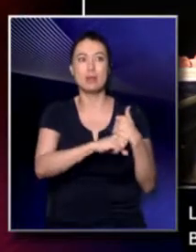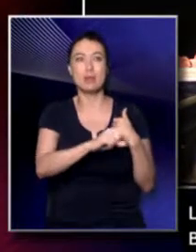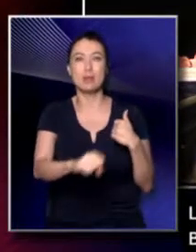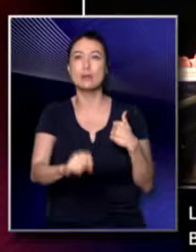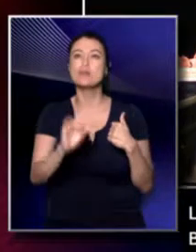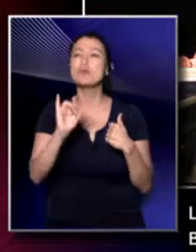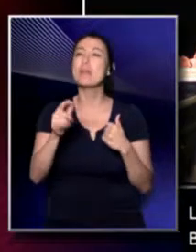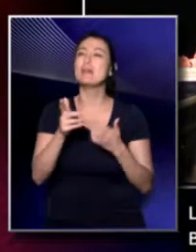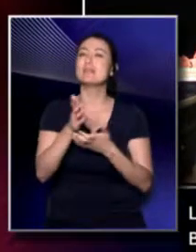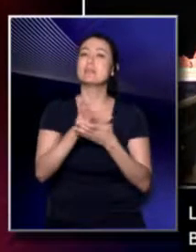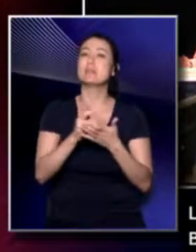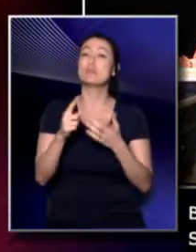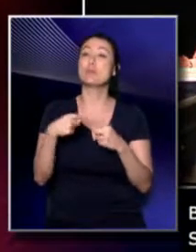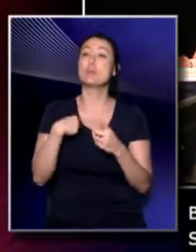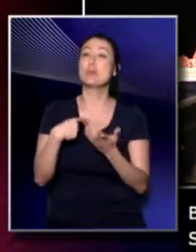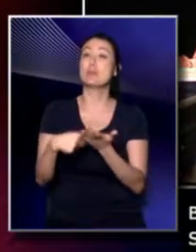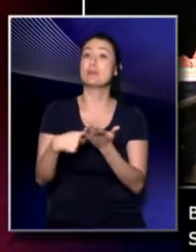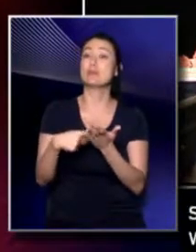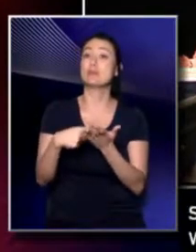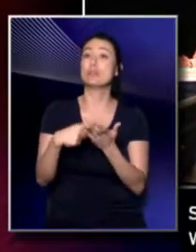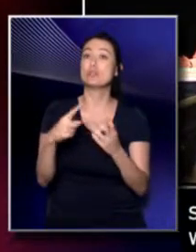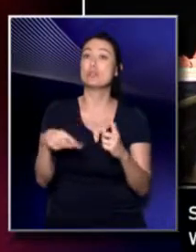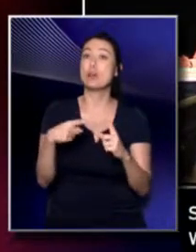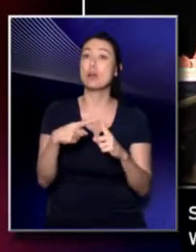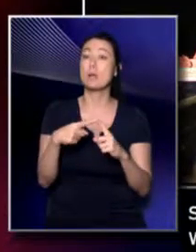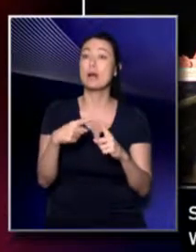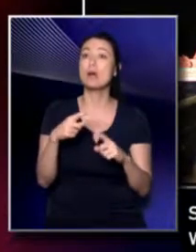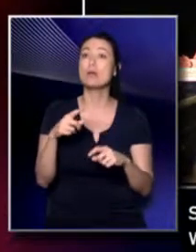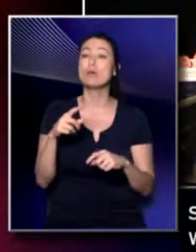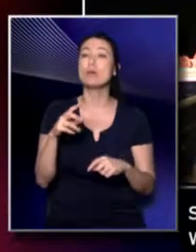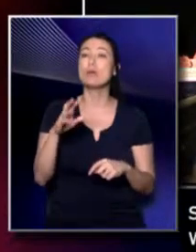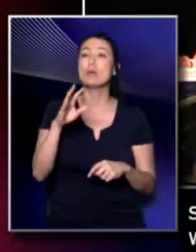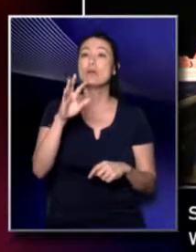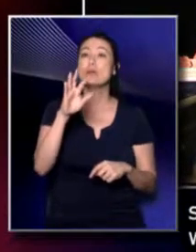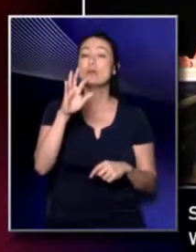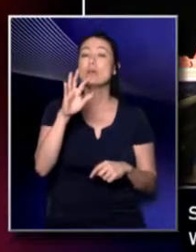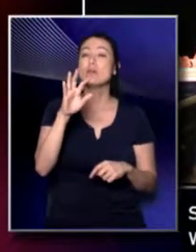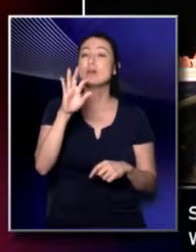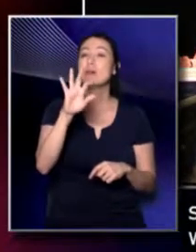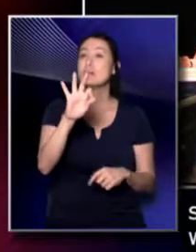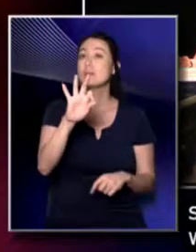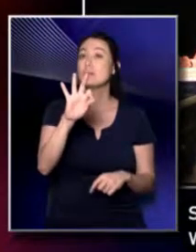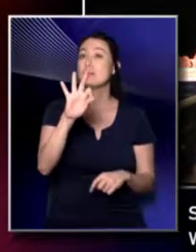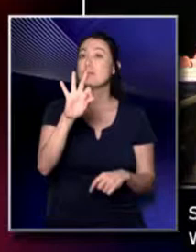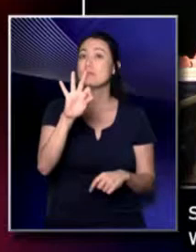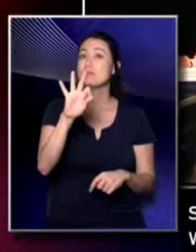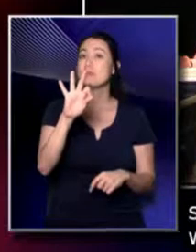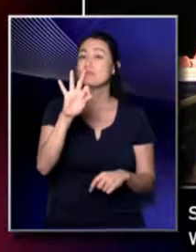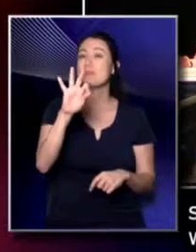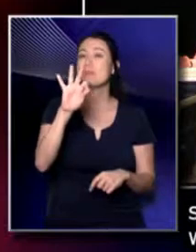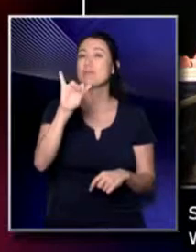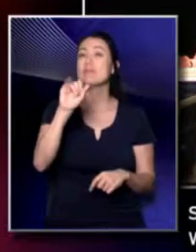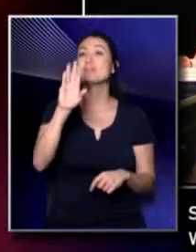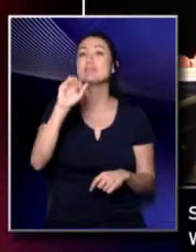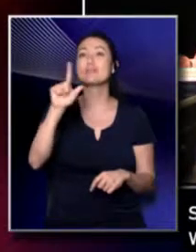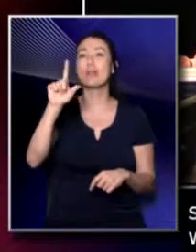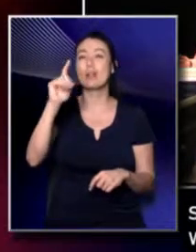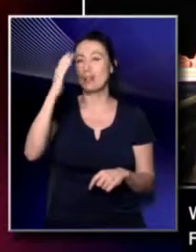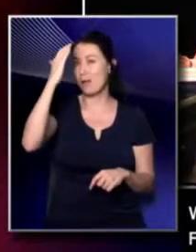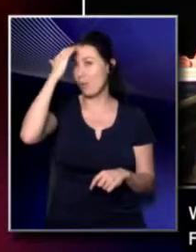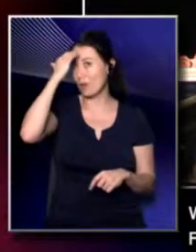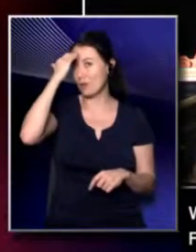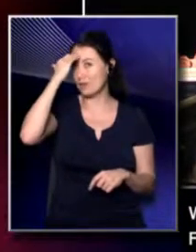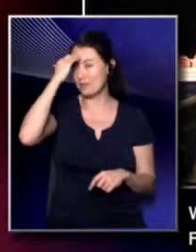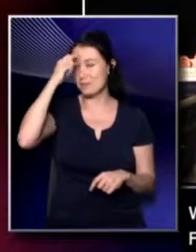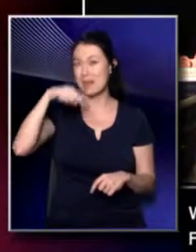that's the piece, I think, when we talk about fiscal fiscal awareness is, as a